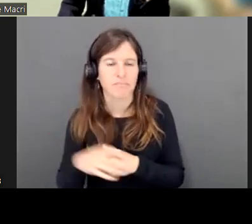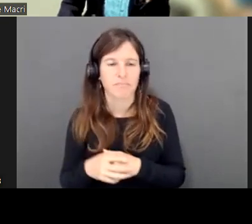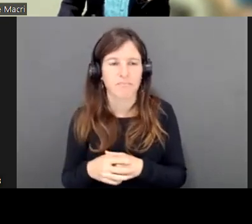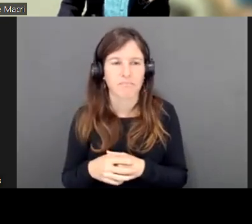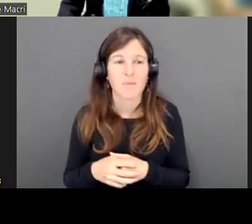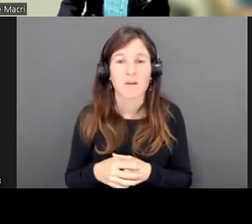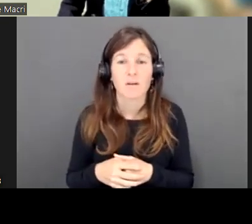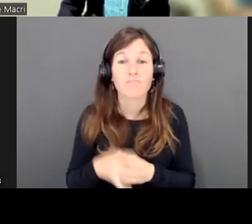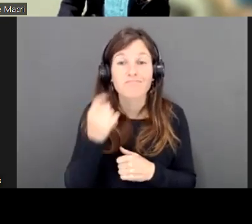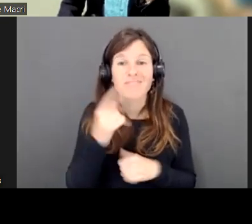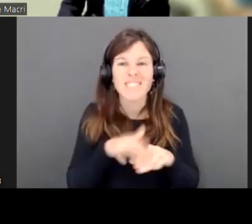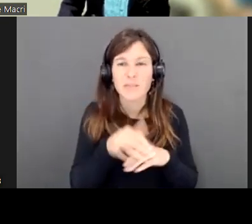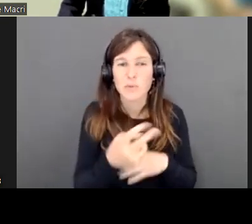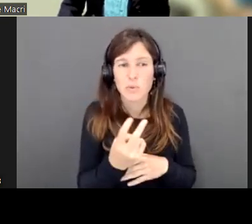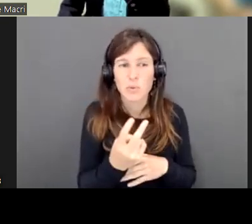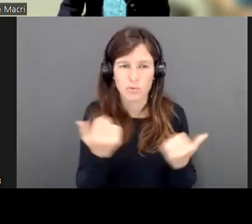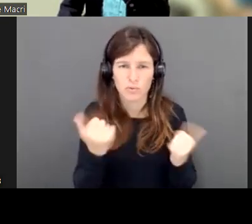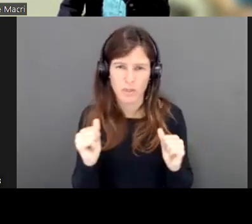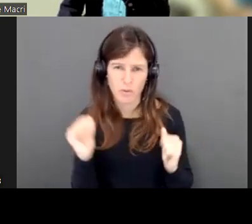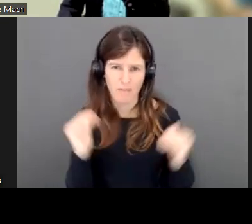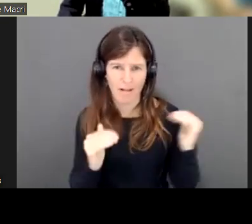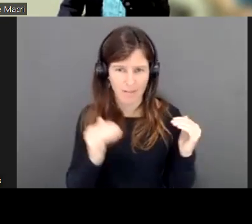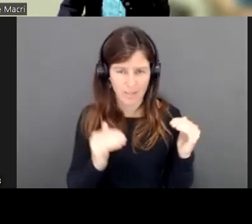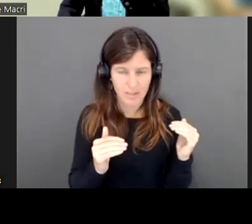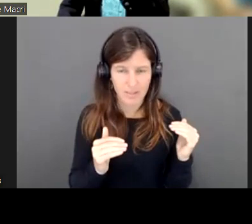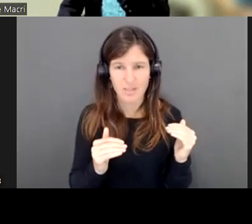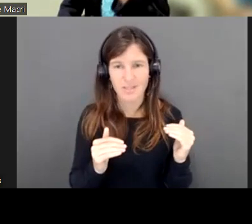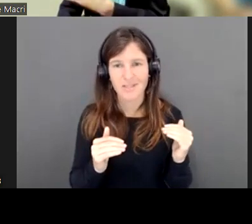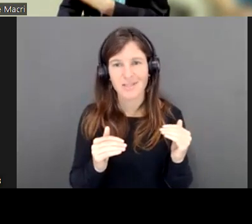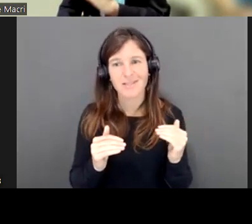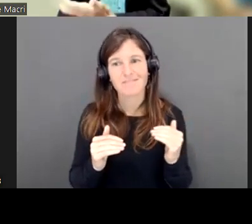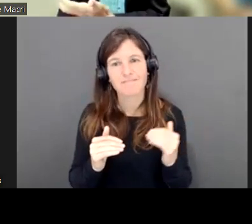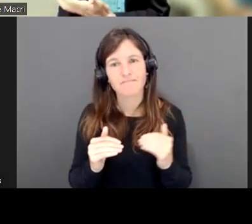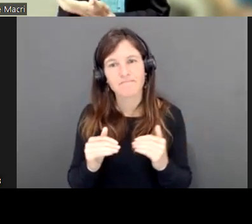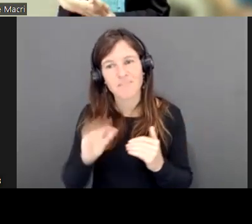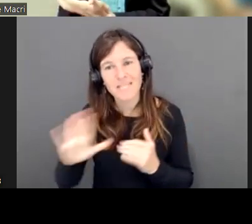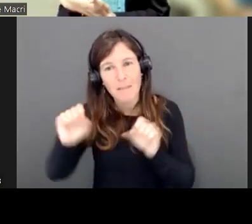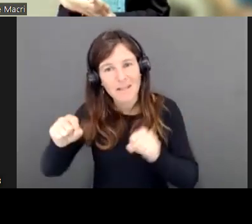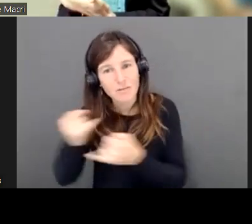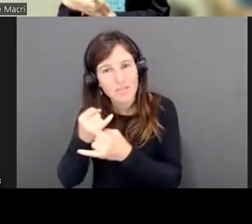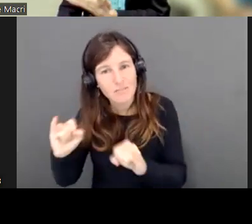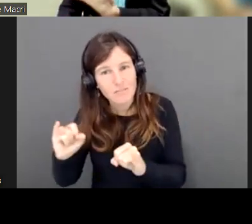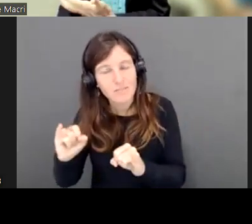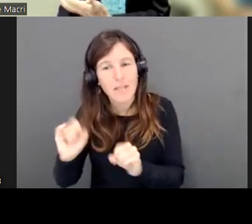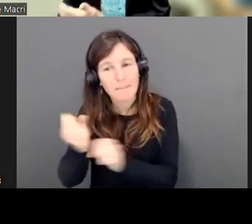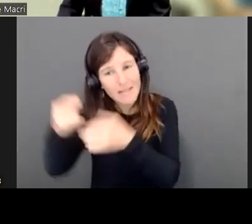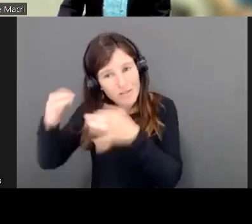you'll see that we really want to try to balance his autonomous decision-making with also his safety, right? We want to